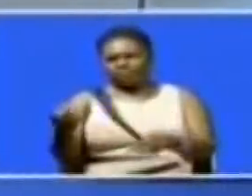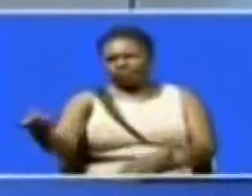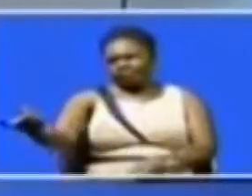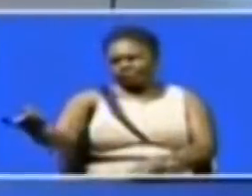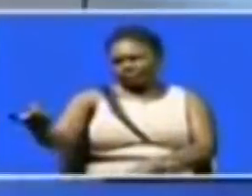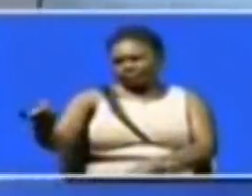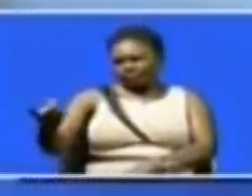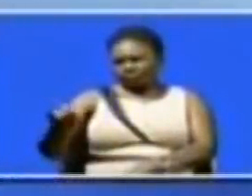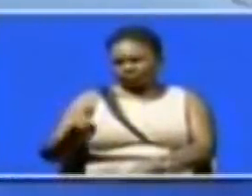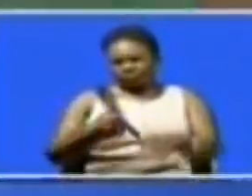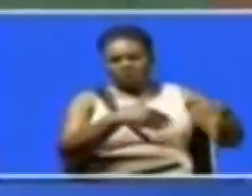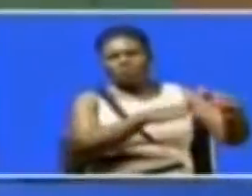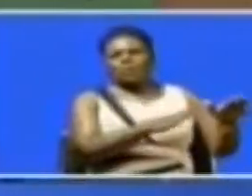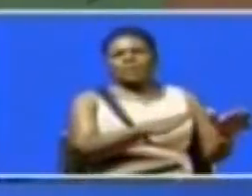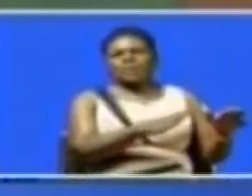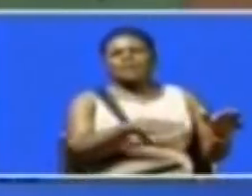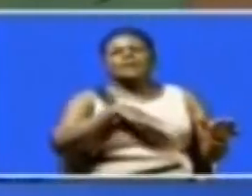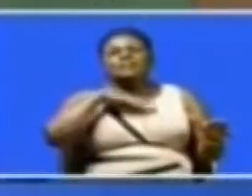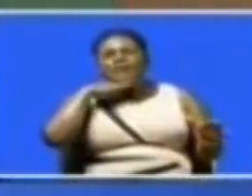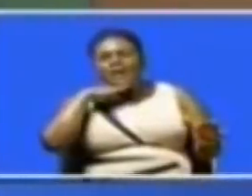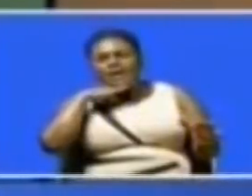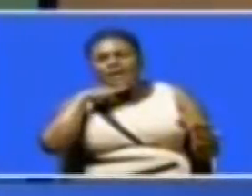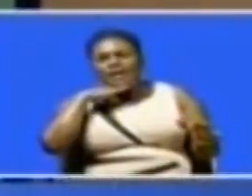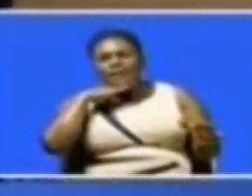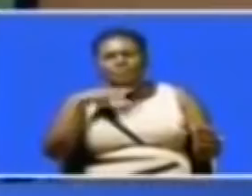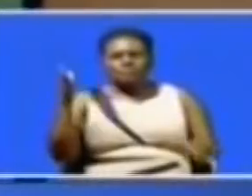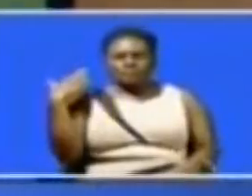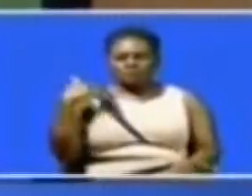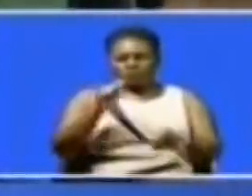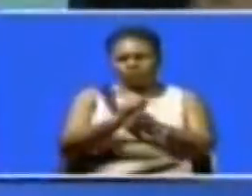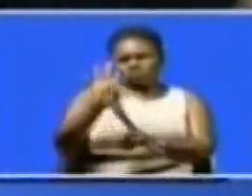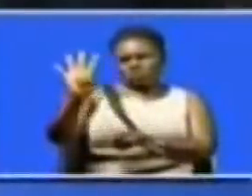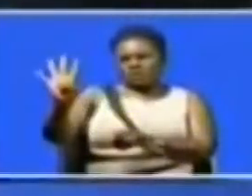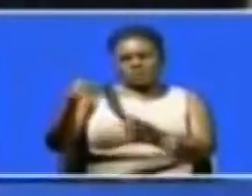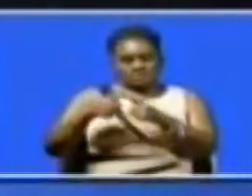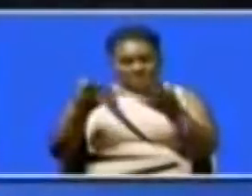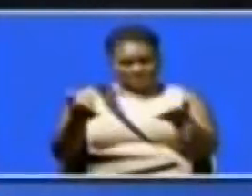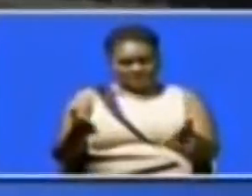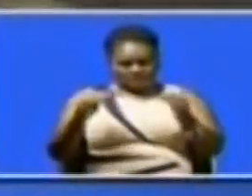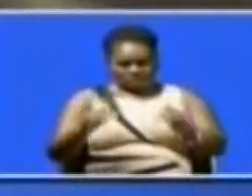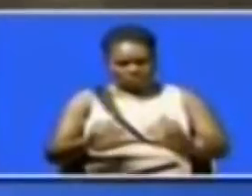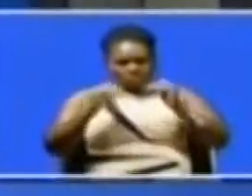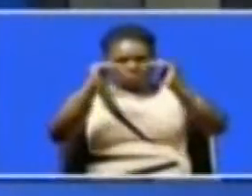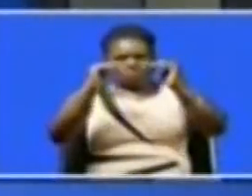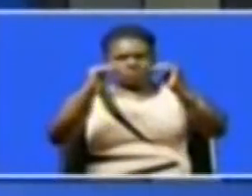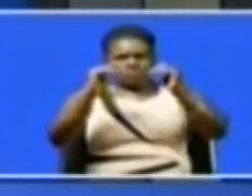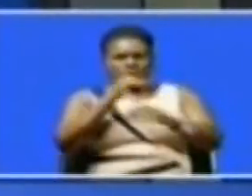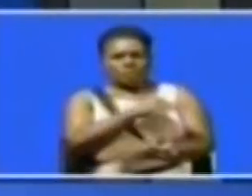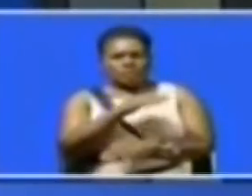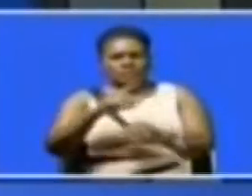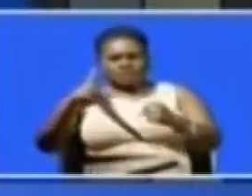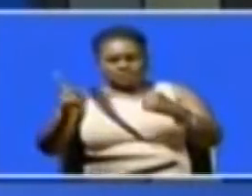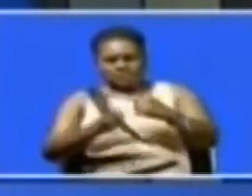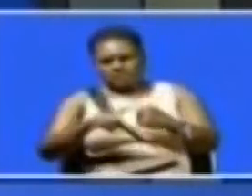to the area was stored away. The death toll from the attack initially stood at 14, but rose by Wednesday evening. Six